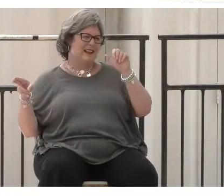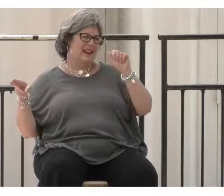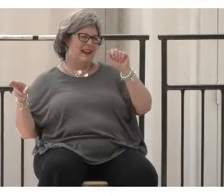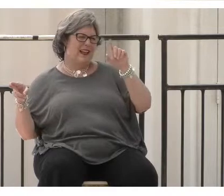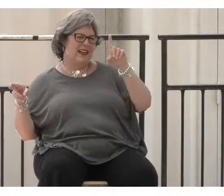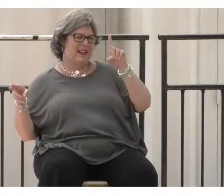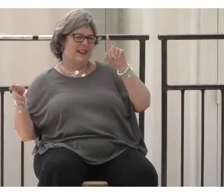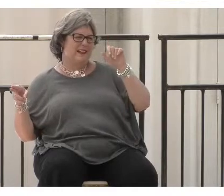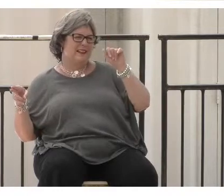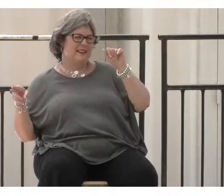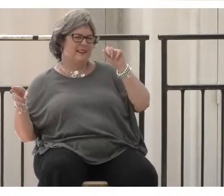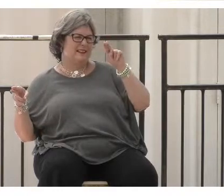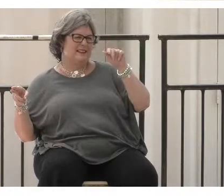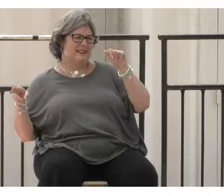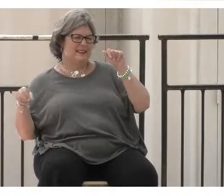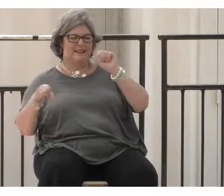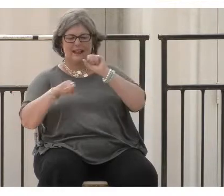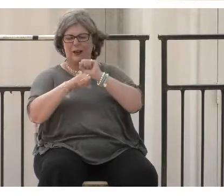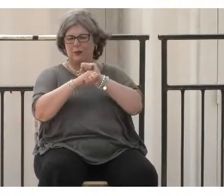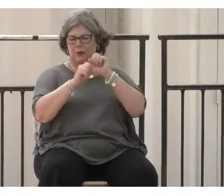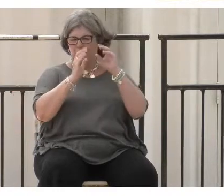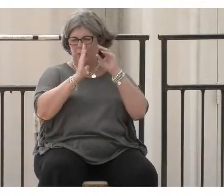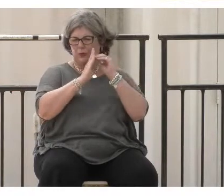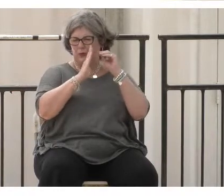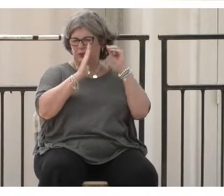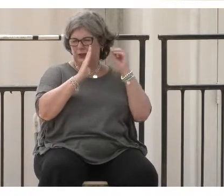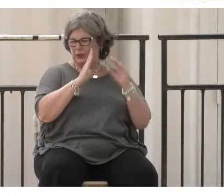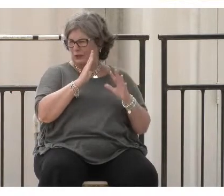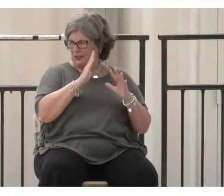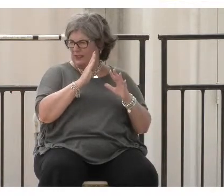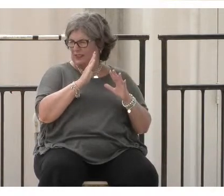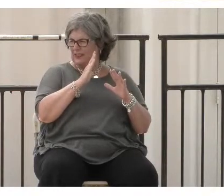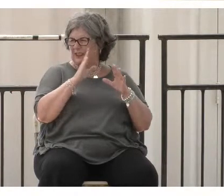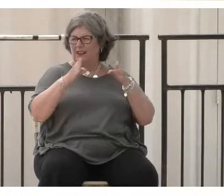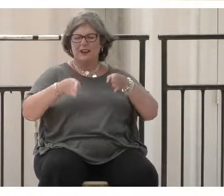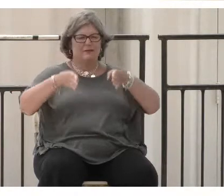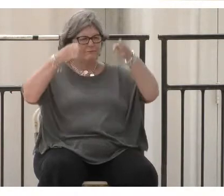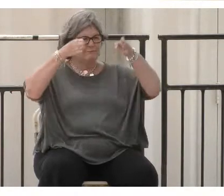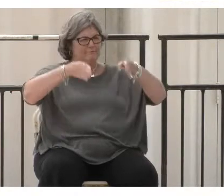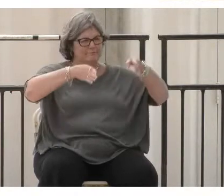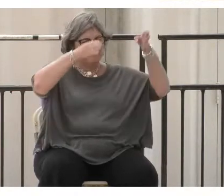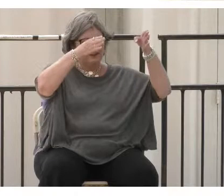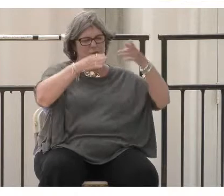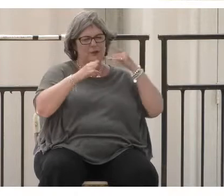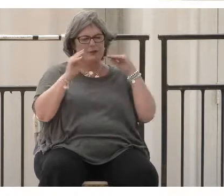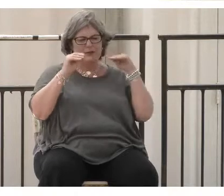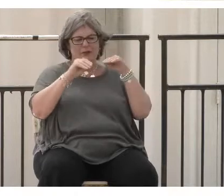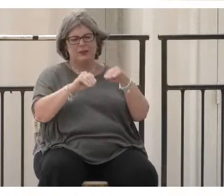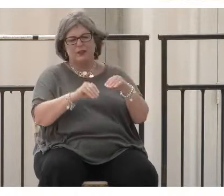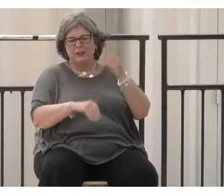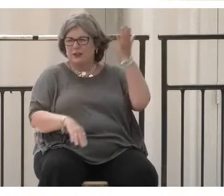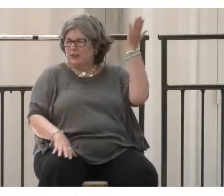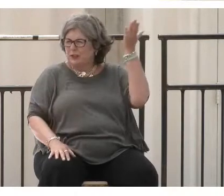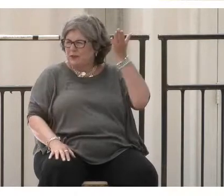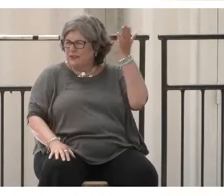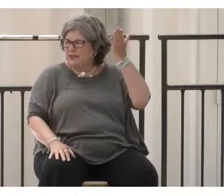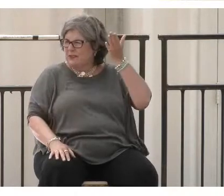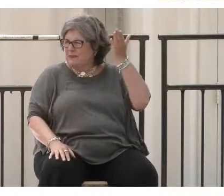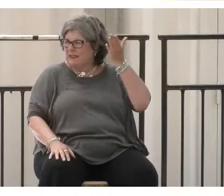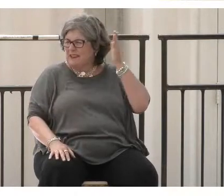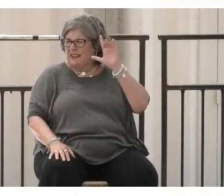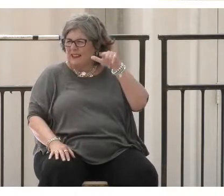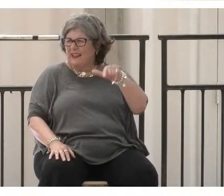has worked with her colleagues and her students on the modulus stall that we just talked about. She'll be speaking on stage as